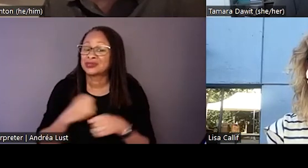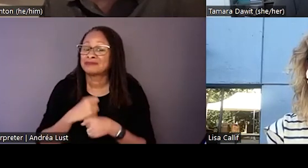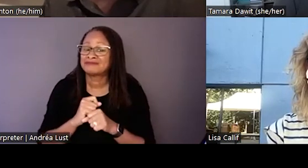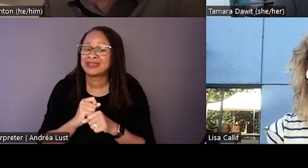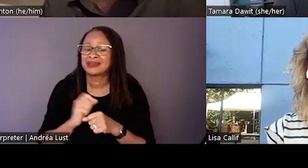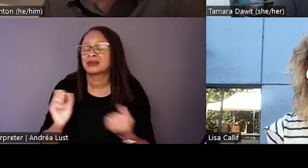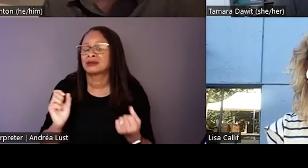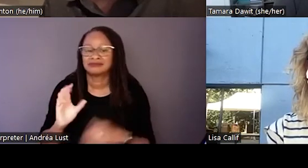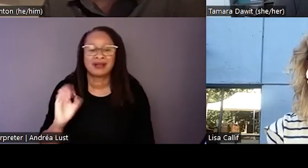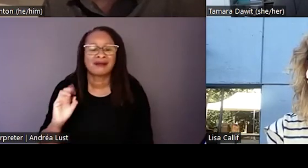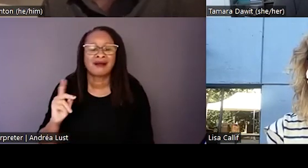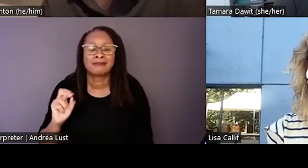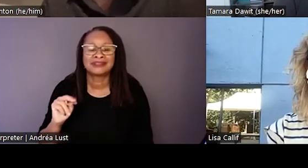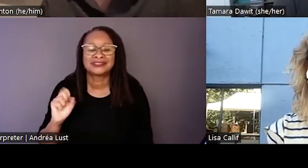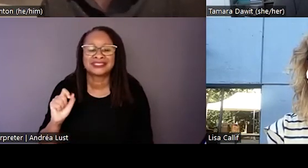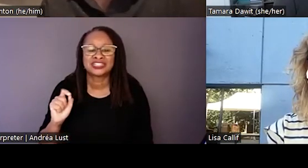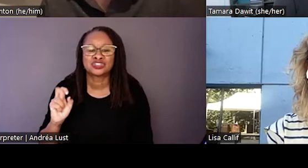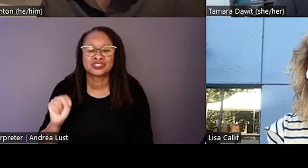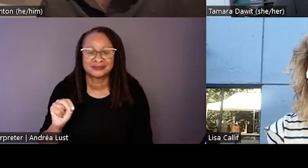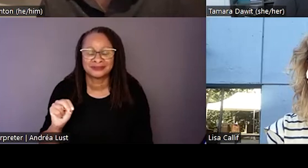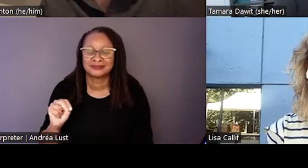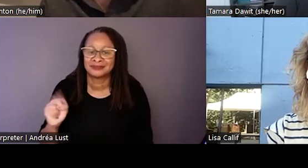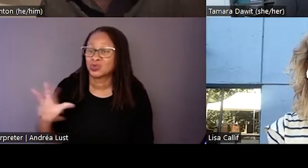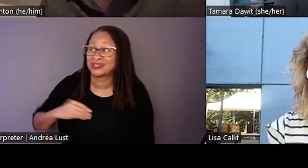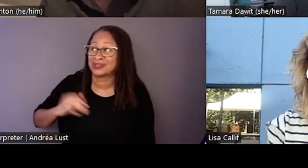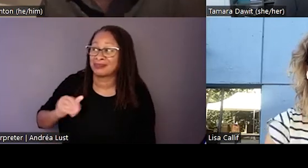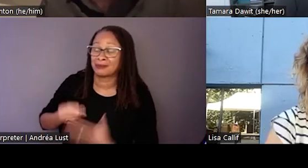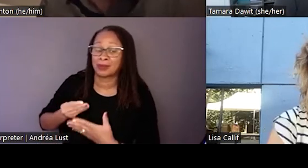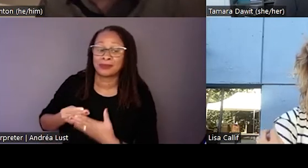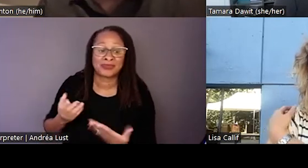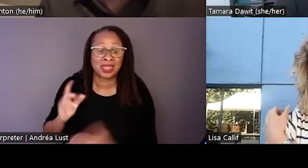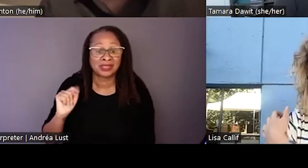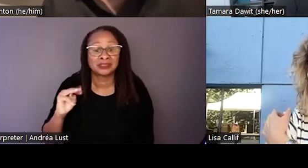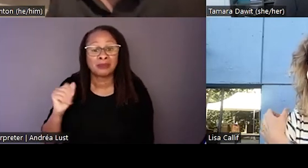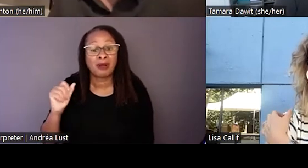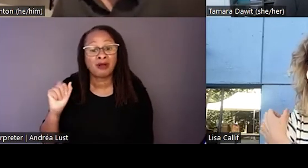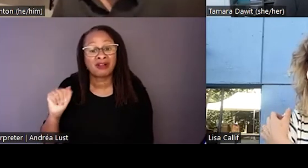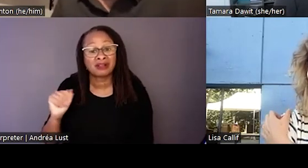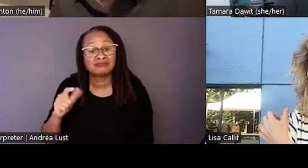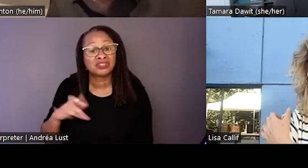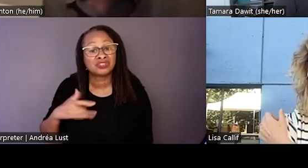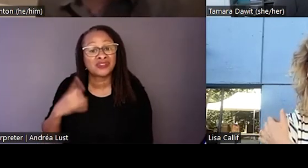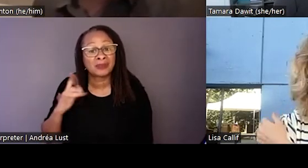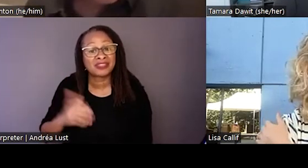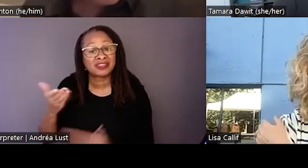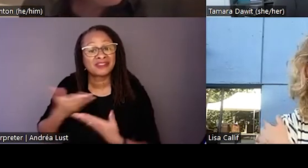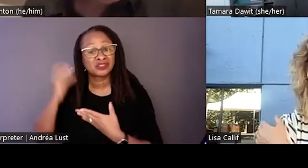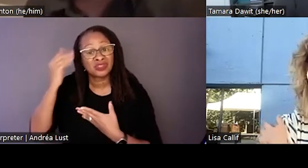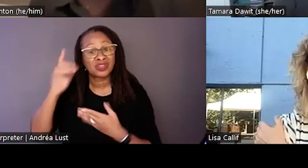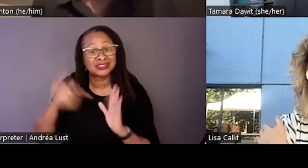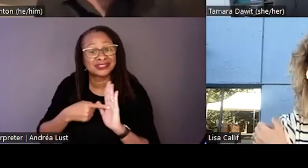compensations. So Tamara, would you like to take up this from this point and give us your thoughts and